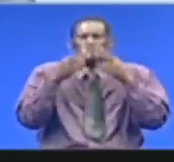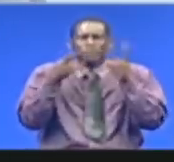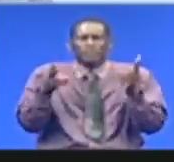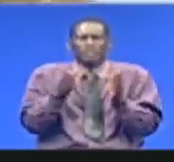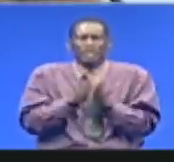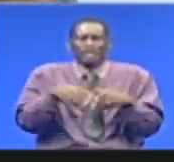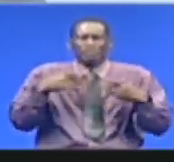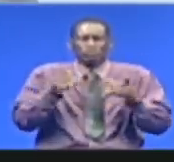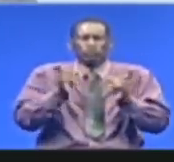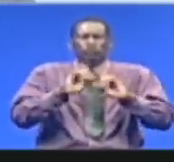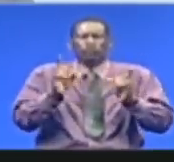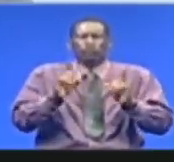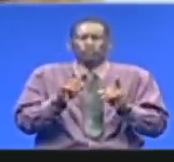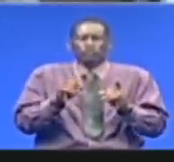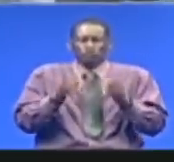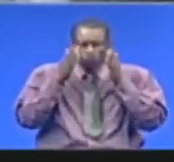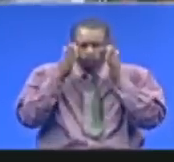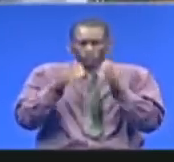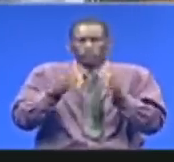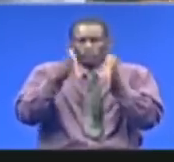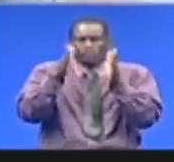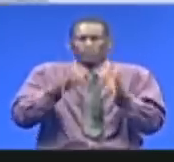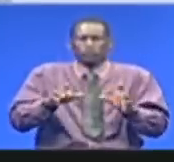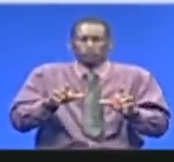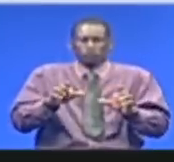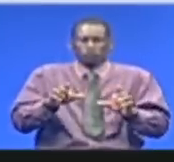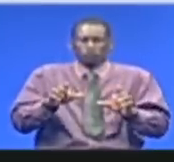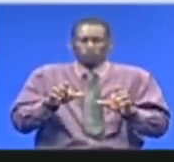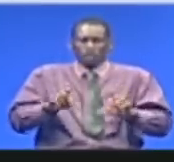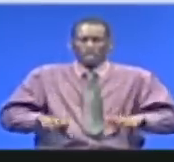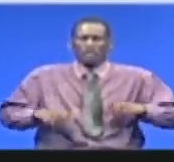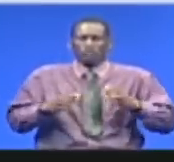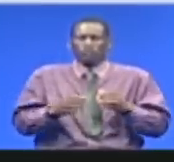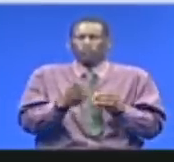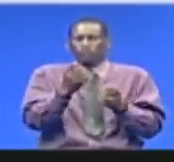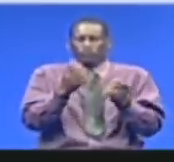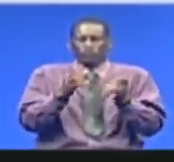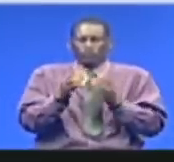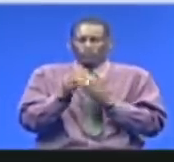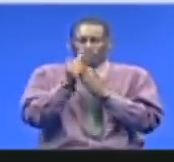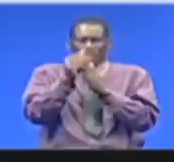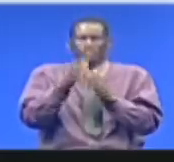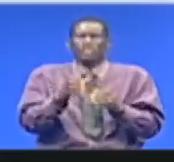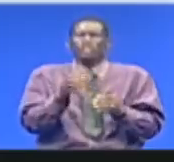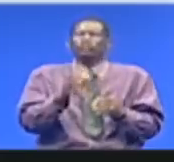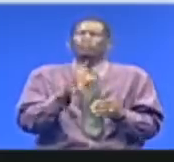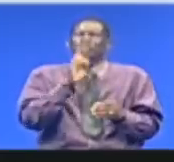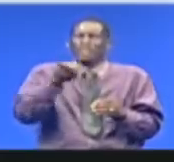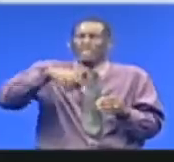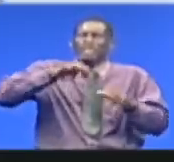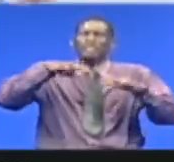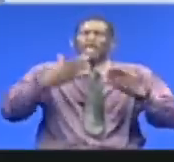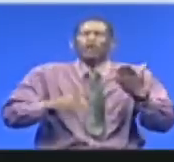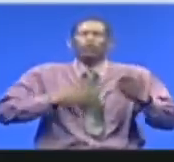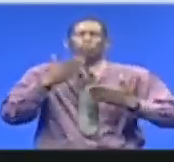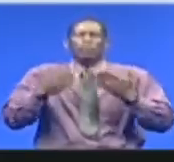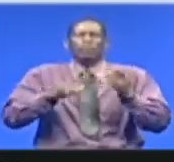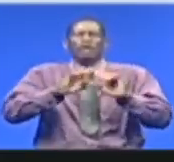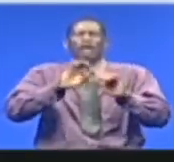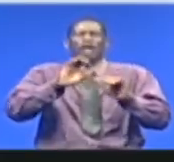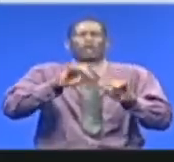lives and their well-being to only a few leaders. A few individuals, in fact, right, they should be dictating to us, yeah, how we should behave, rather than us